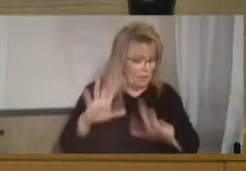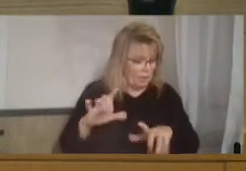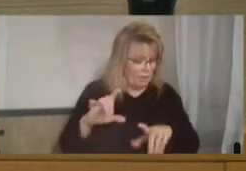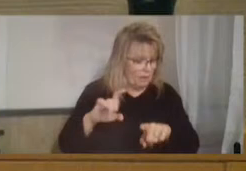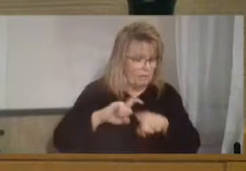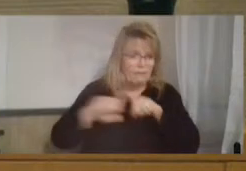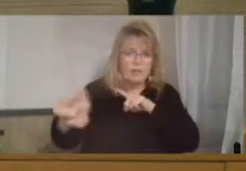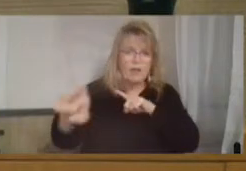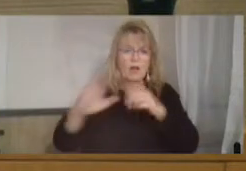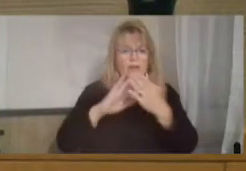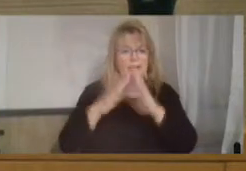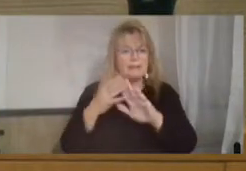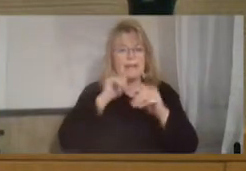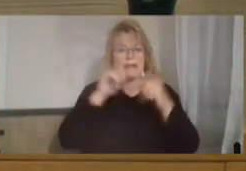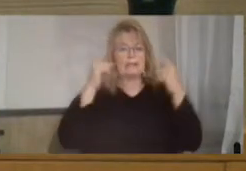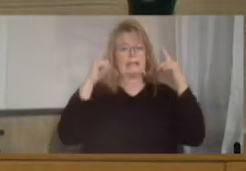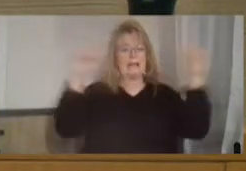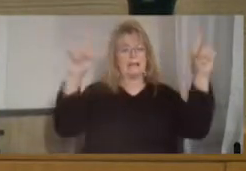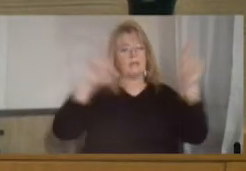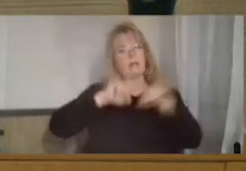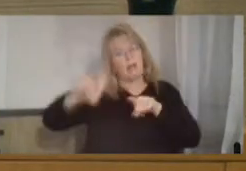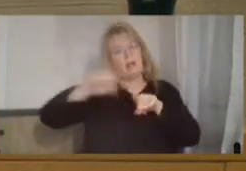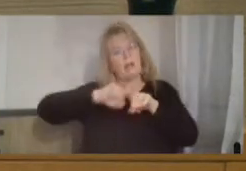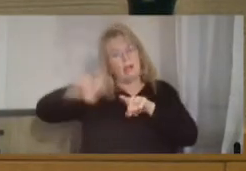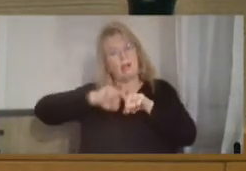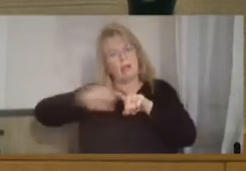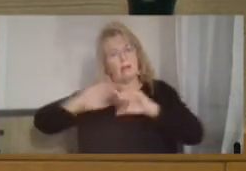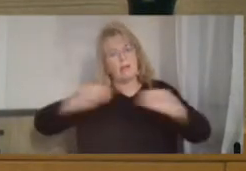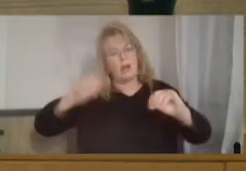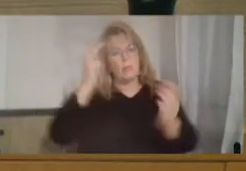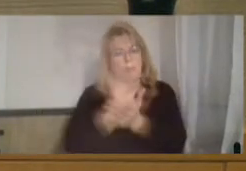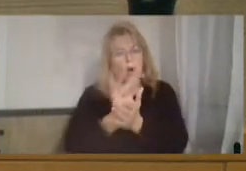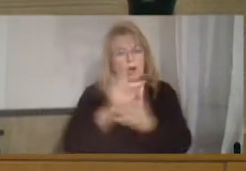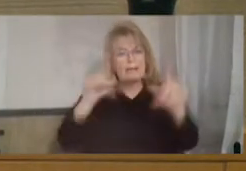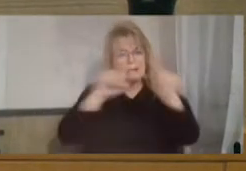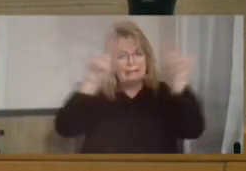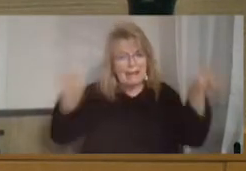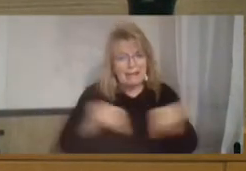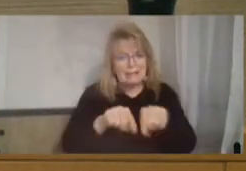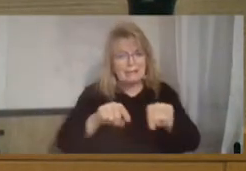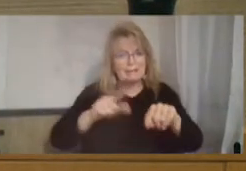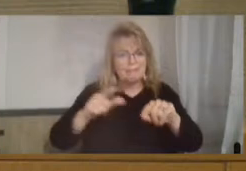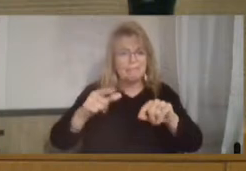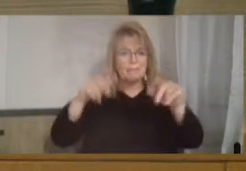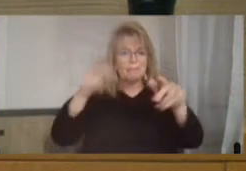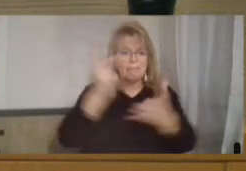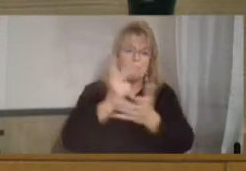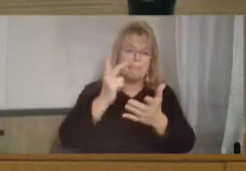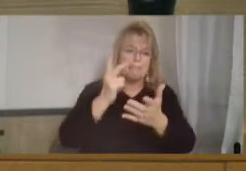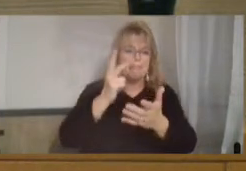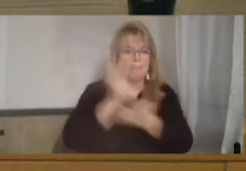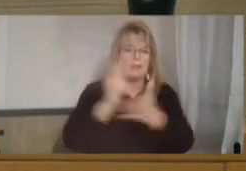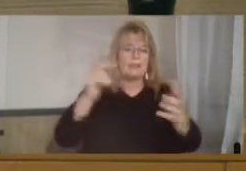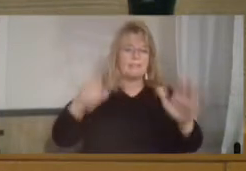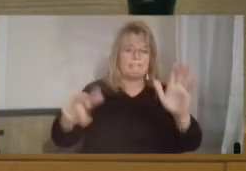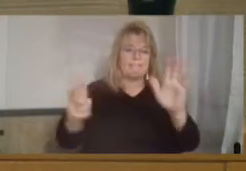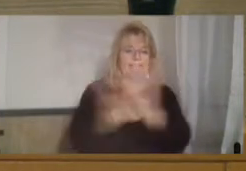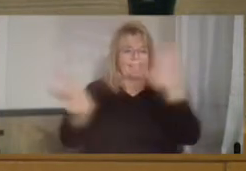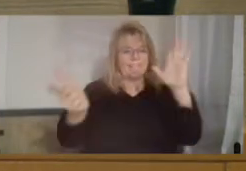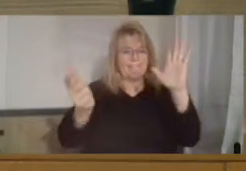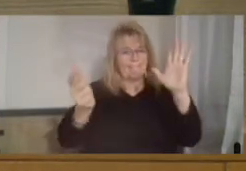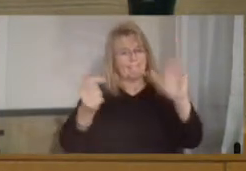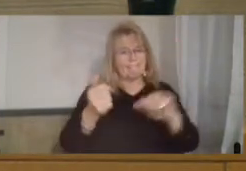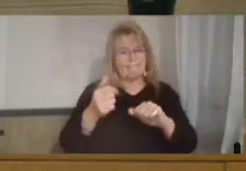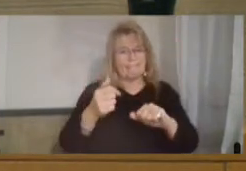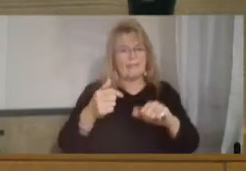unsuccessfully, I might add, so that no parking signs are followed before the alley, allowing us to get onto